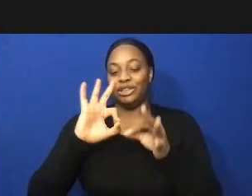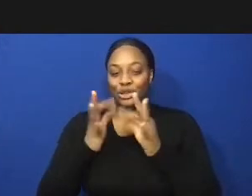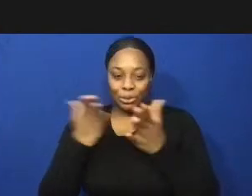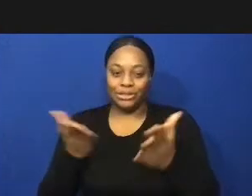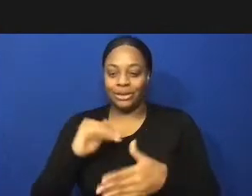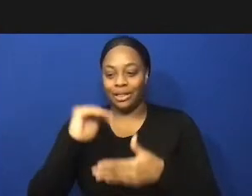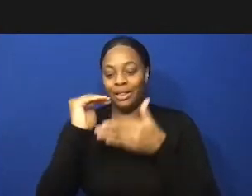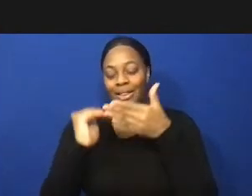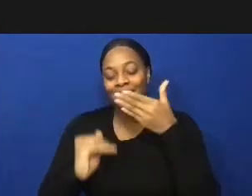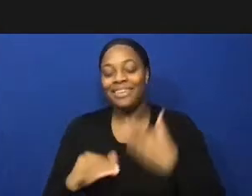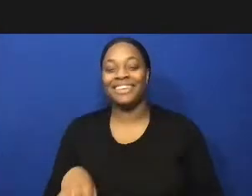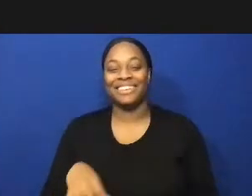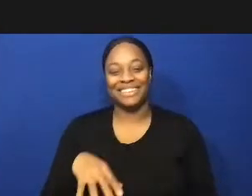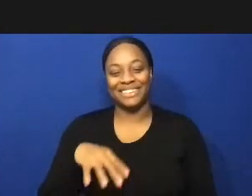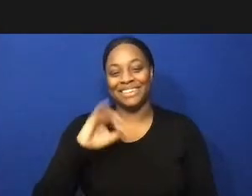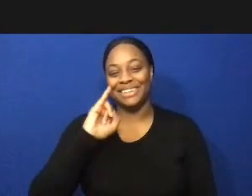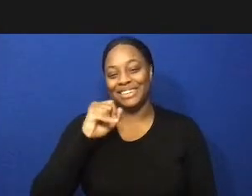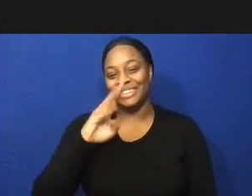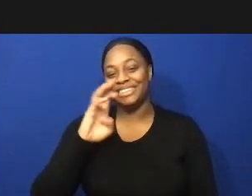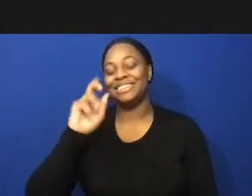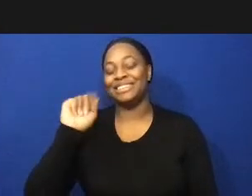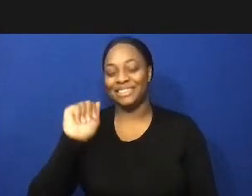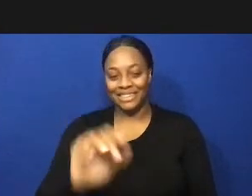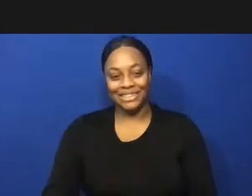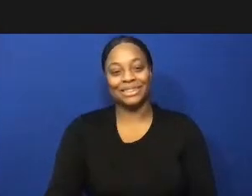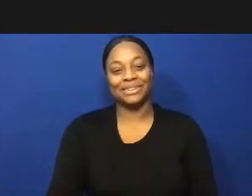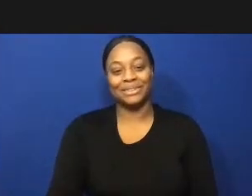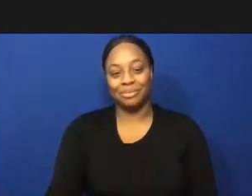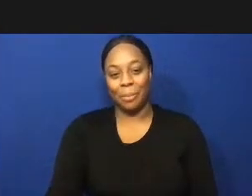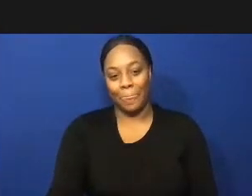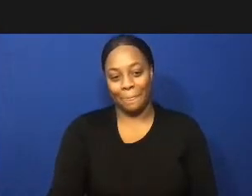here, Jessica, Kenya, and Sharuk. We have